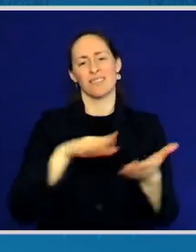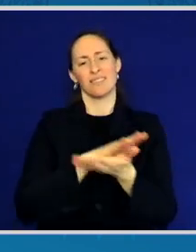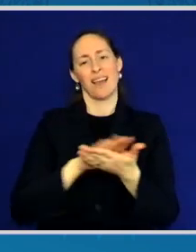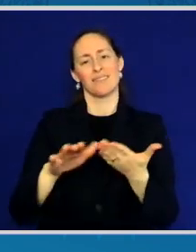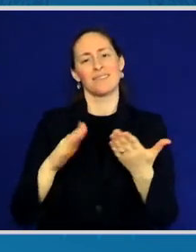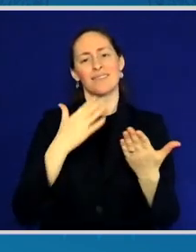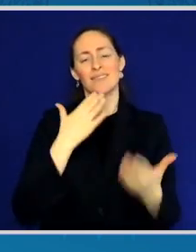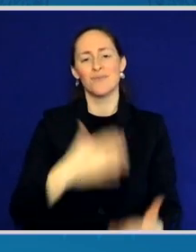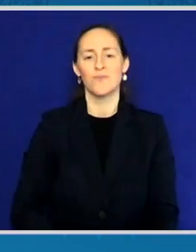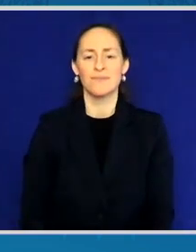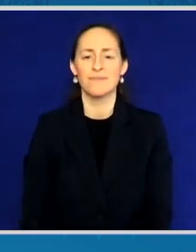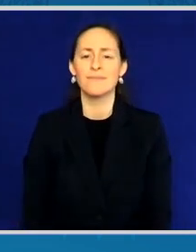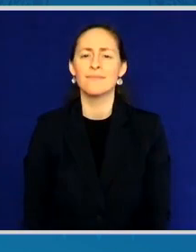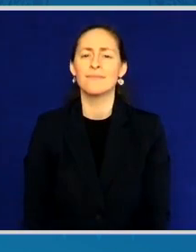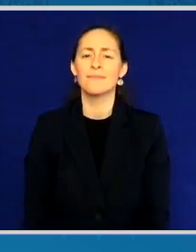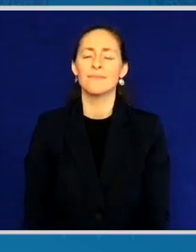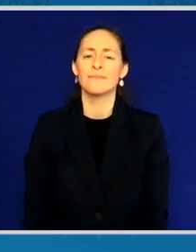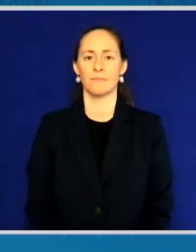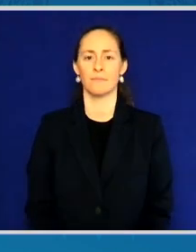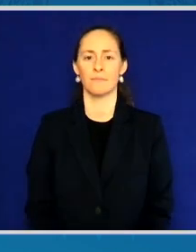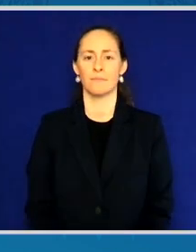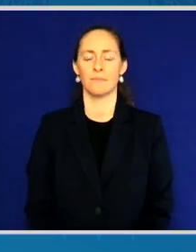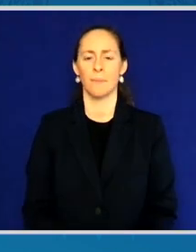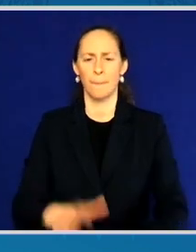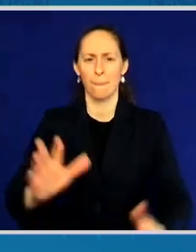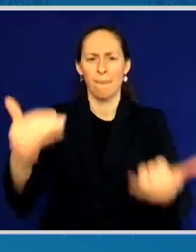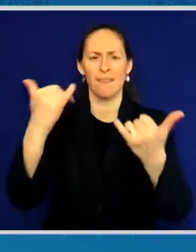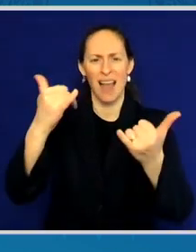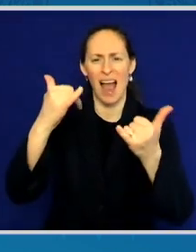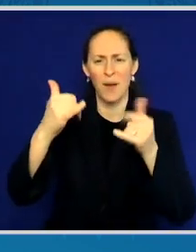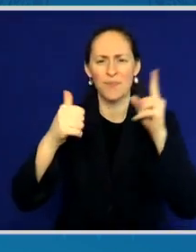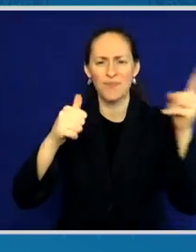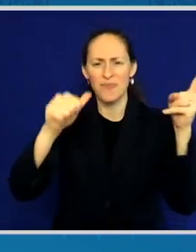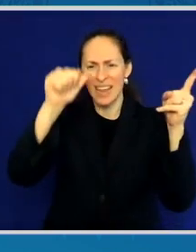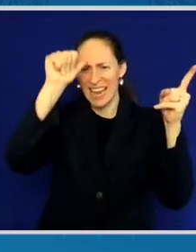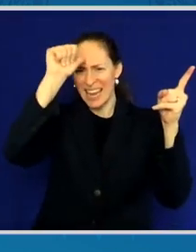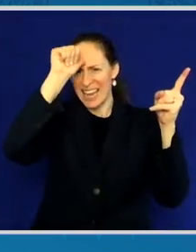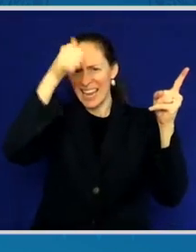to the crisis in India right now concerning what lessons you take from